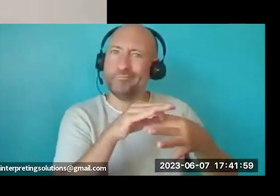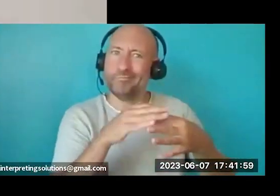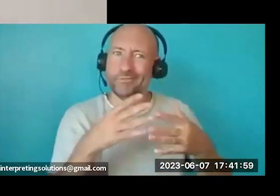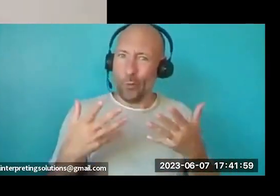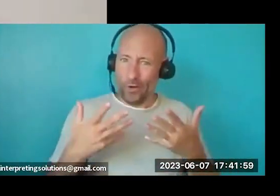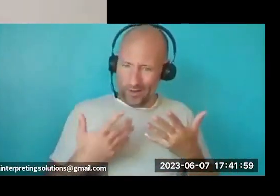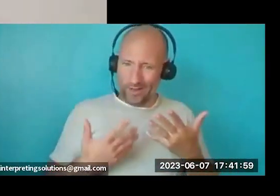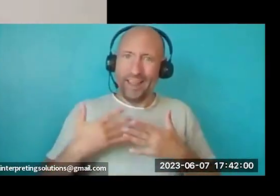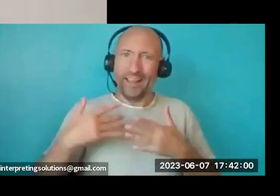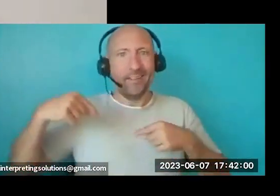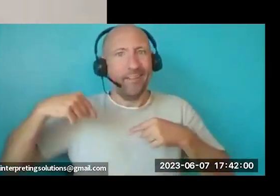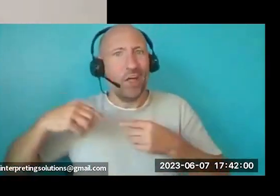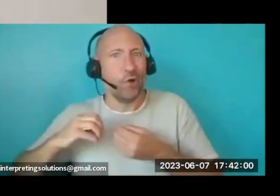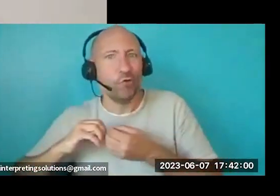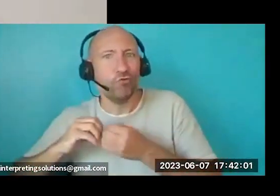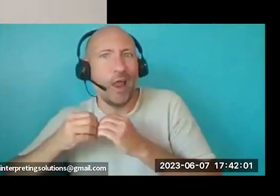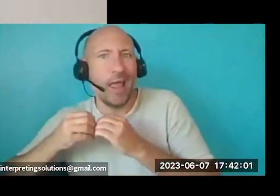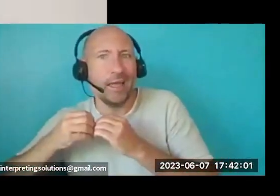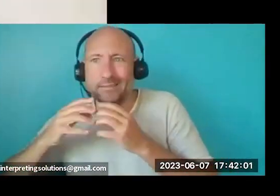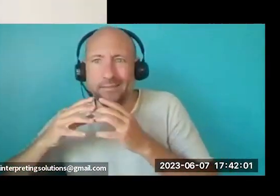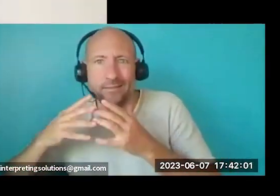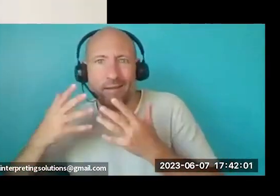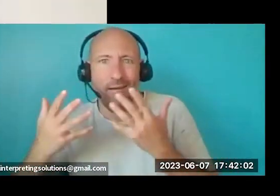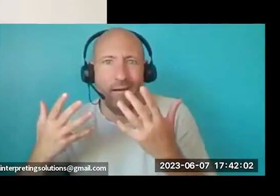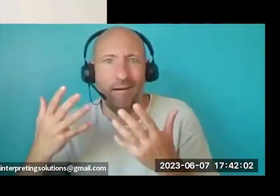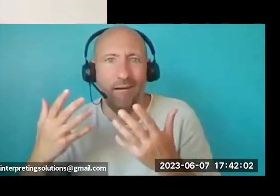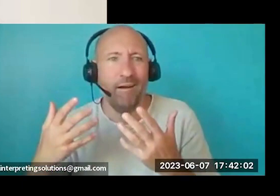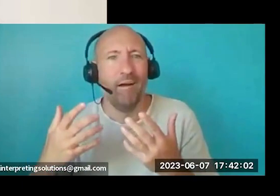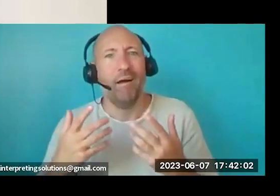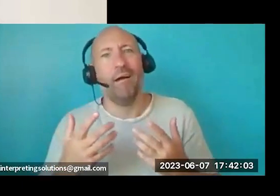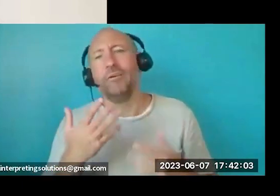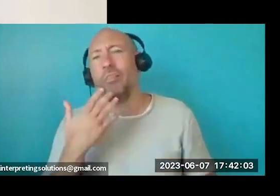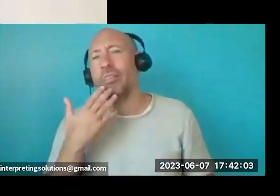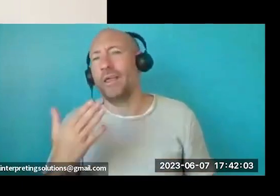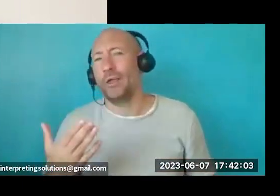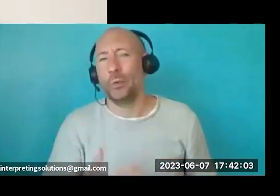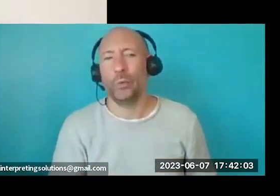new creative process. That is very interesting. Thank you, Giuseppe.